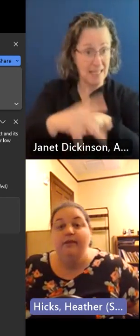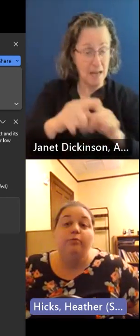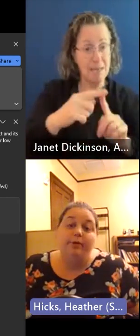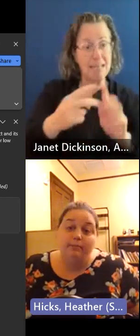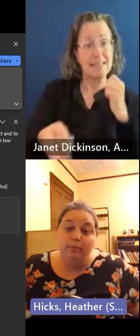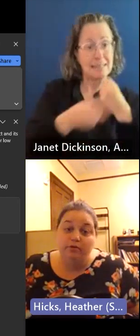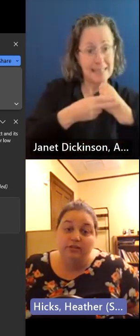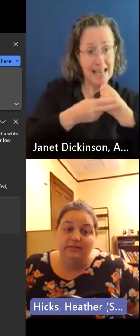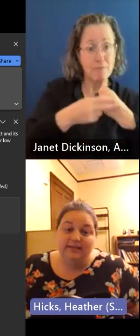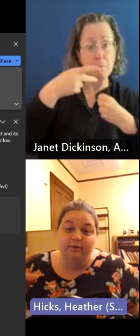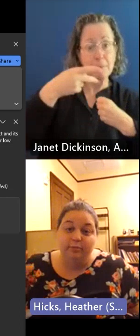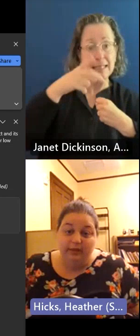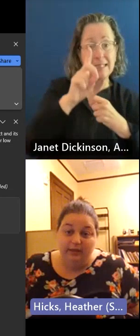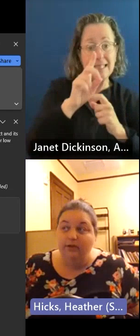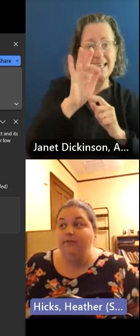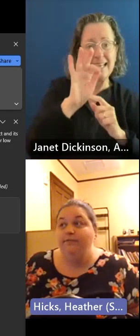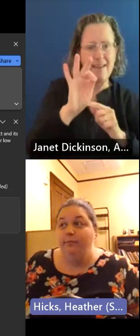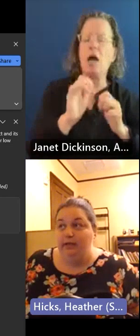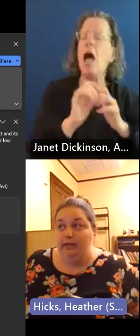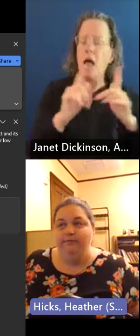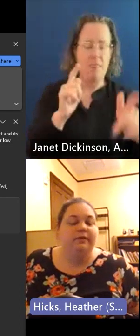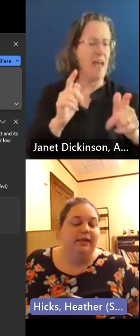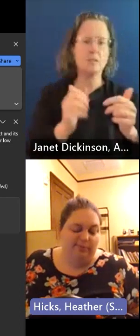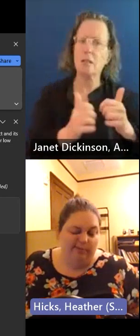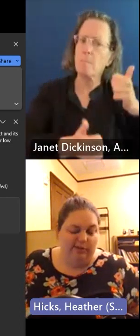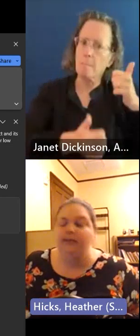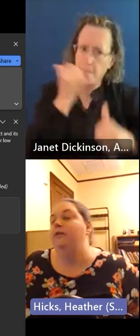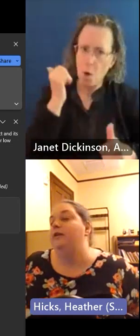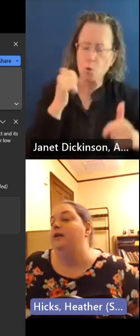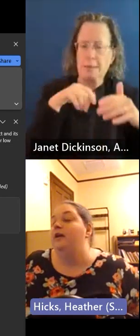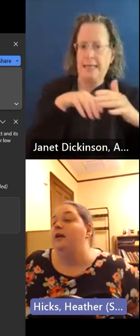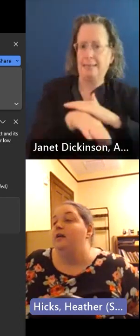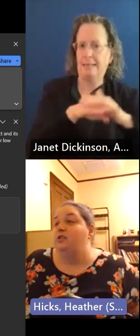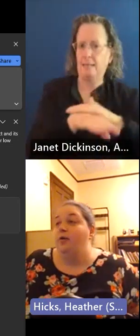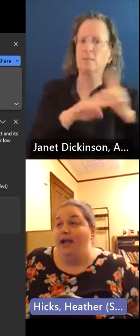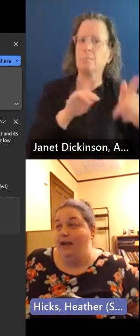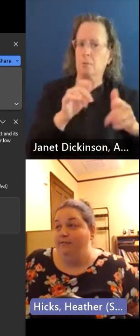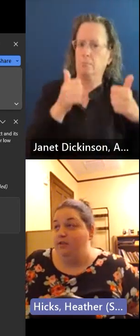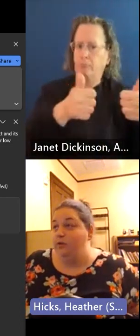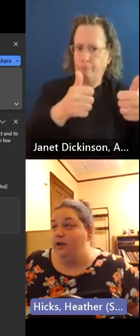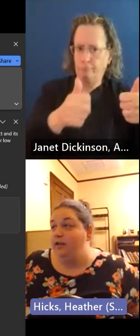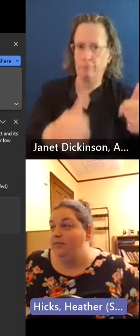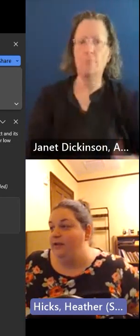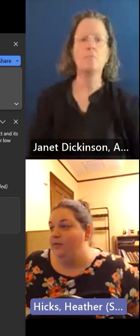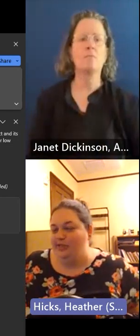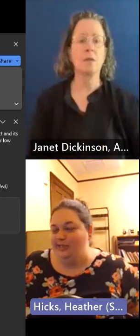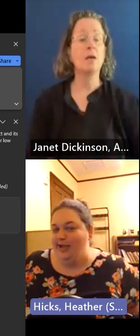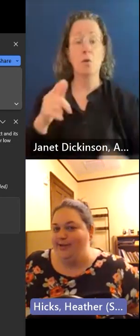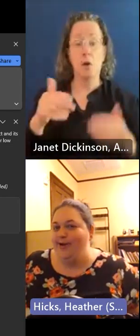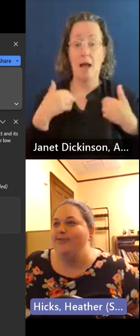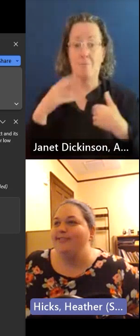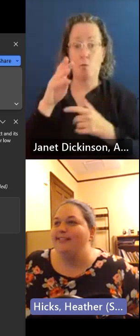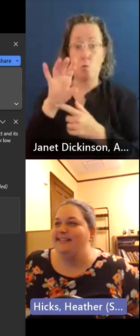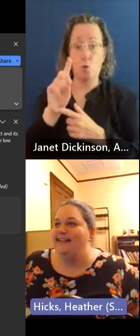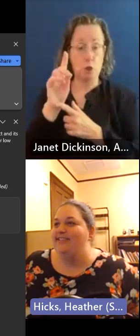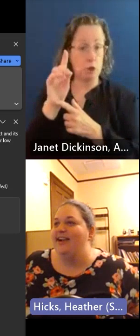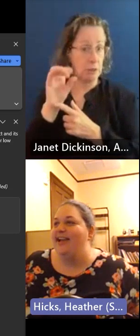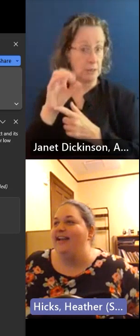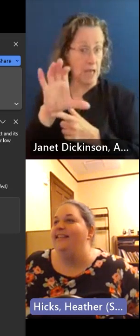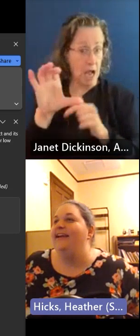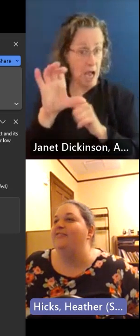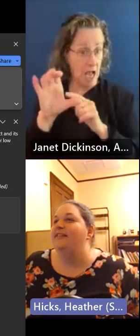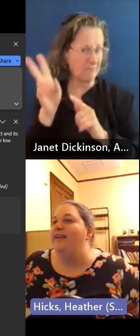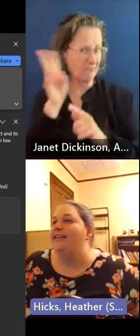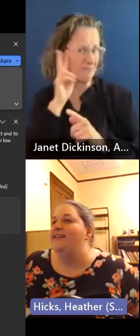PDF, it will be the most accessible to begin with for PDF. That's why I'm starting here. So I have this Word document. We'll see how it goes because I didn't